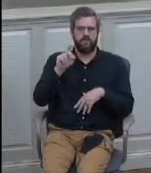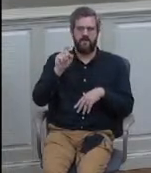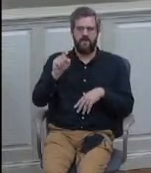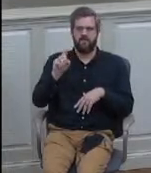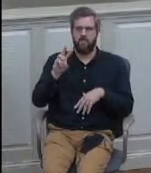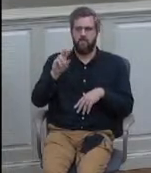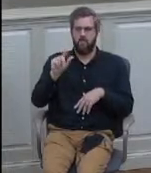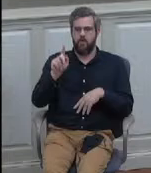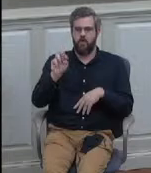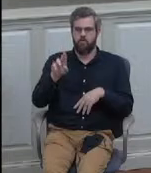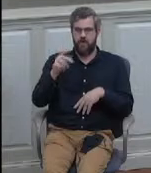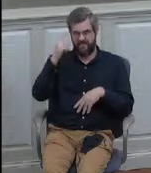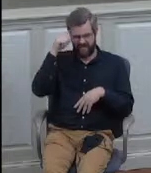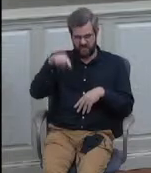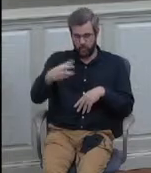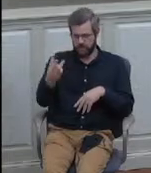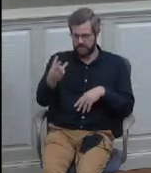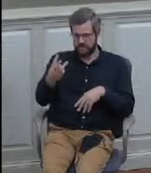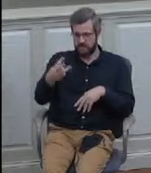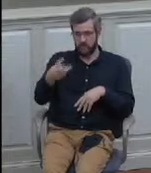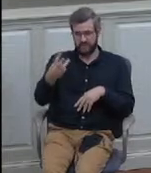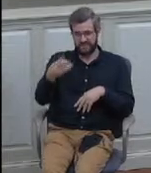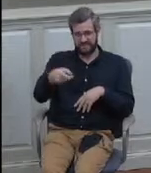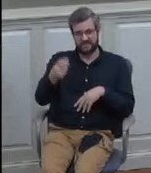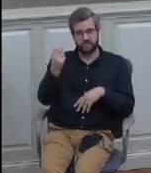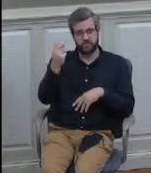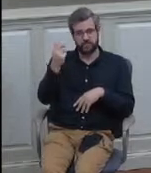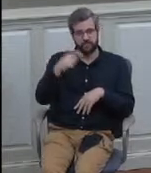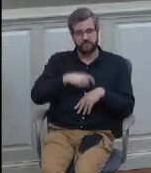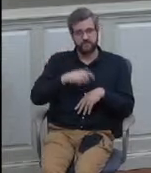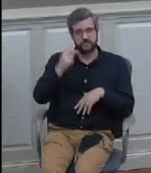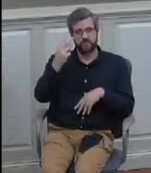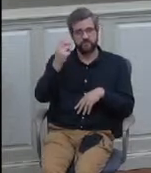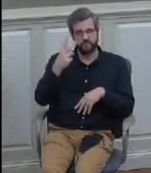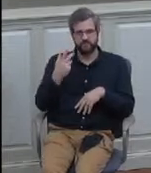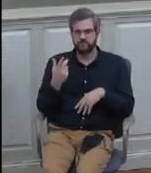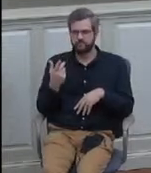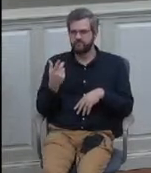that? I think it's this Wednesday. This Wednesday at 12 o'clock.